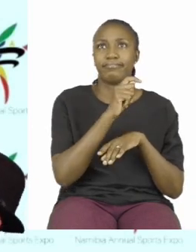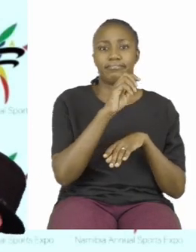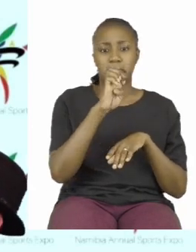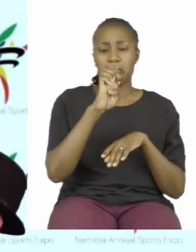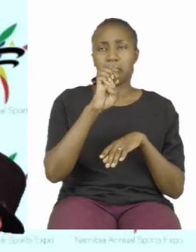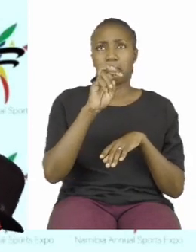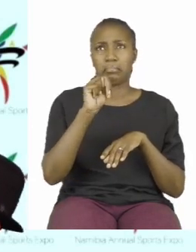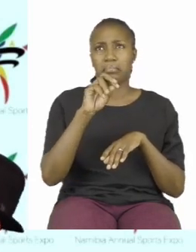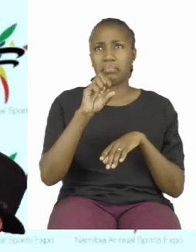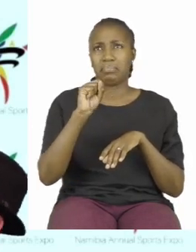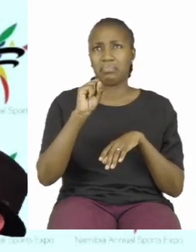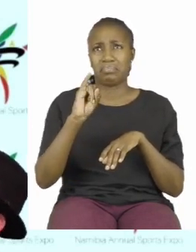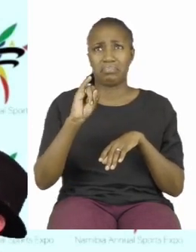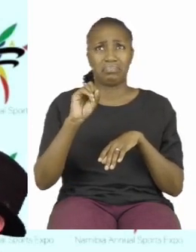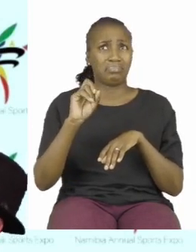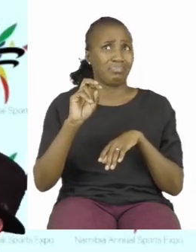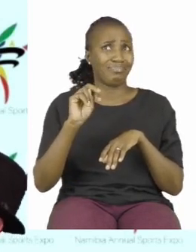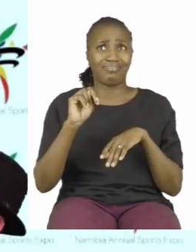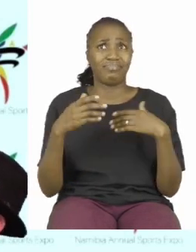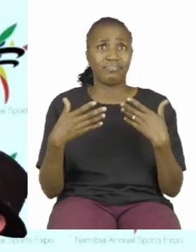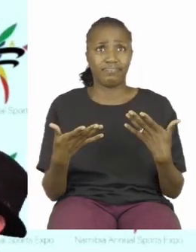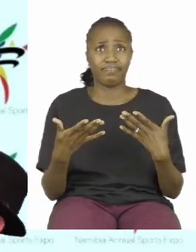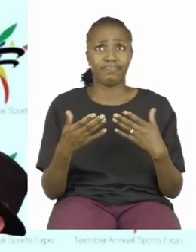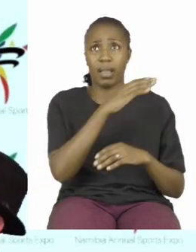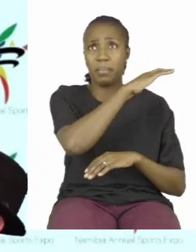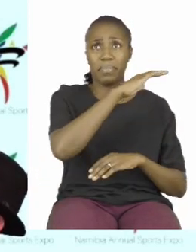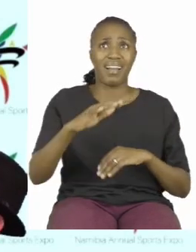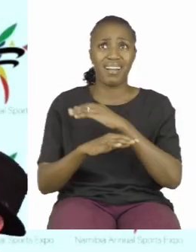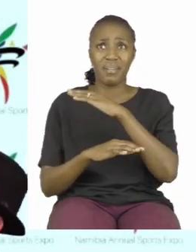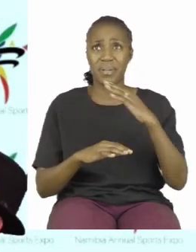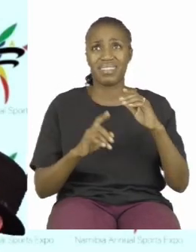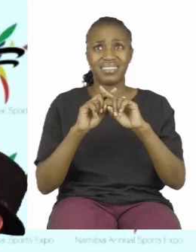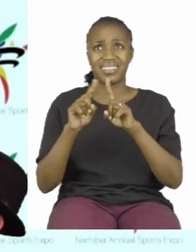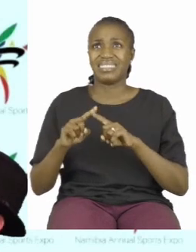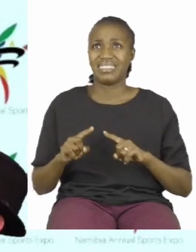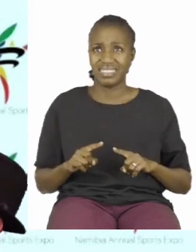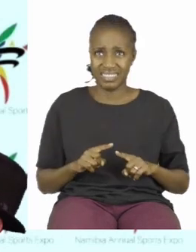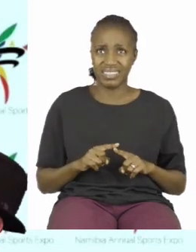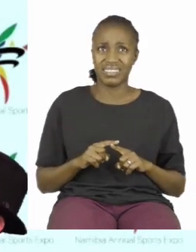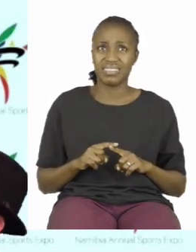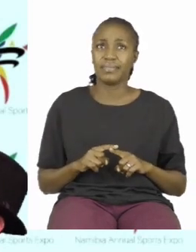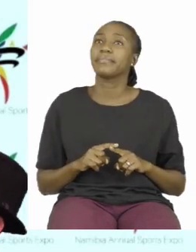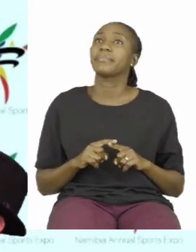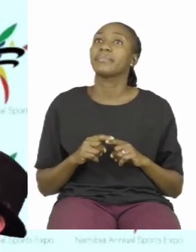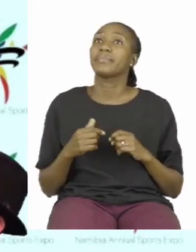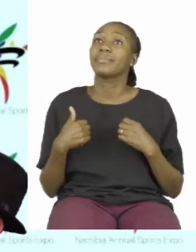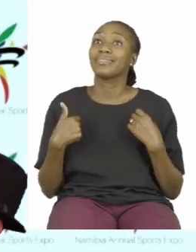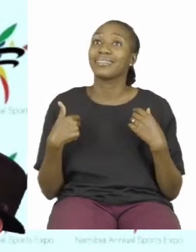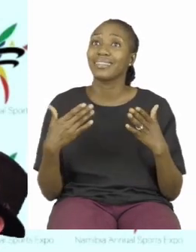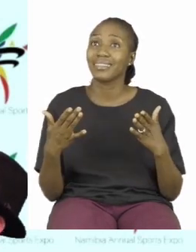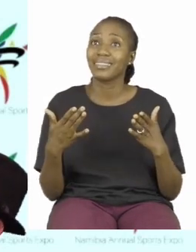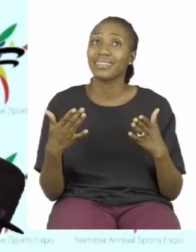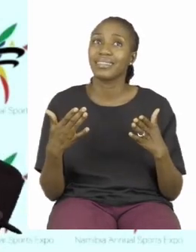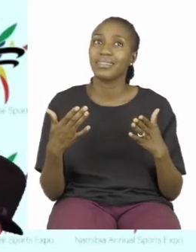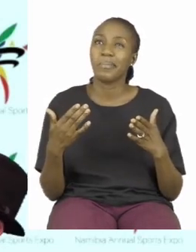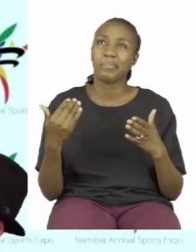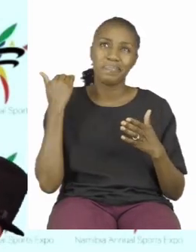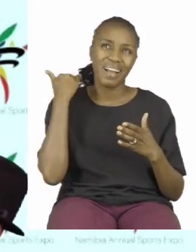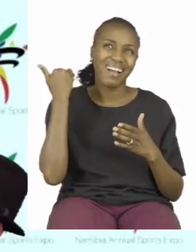Kai, Karate Zen. These are all the clubs that comes from Shotokan, which, yes, comes from our